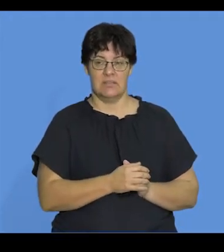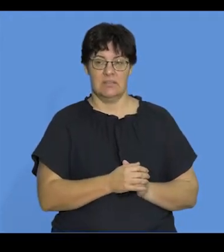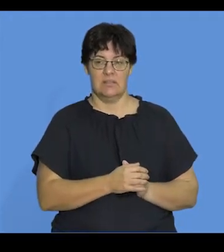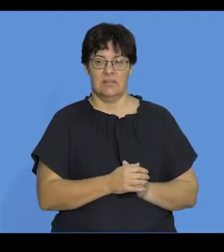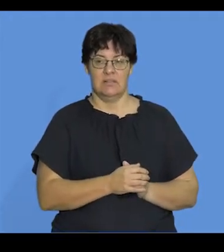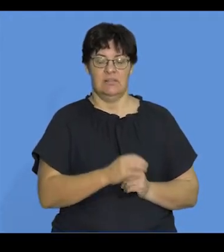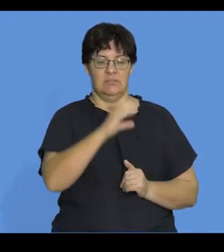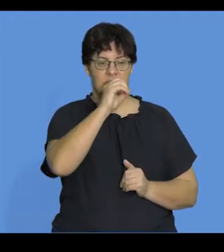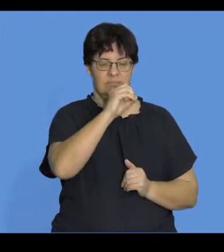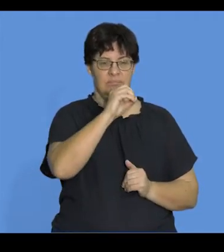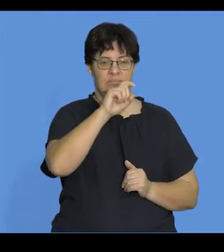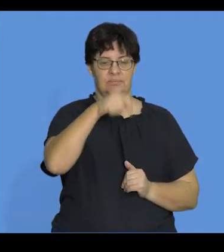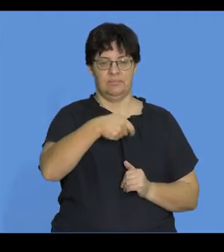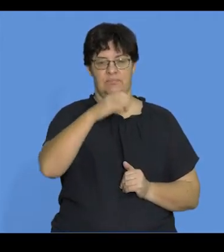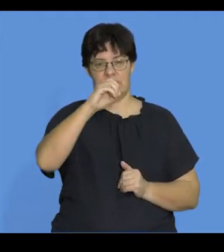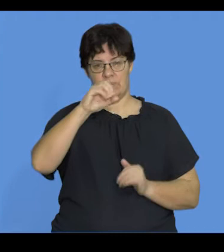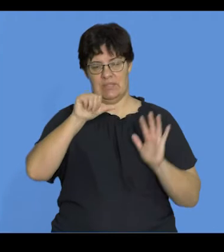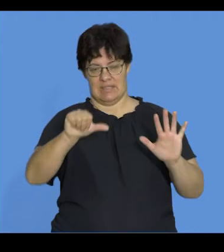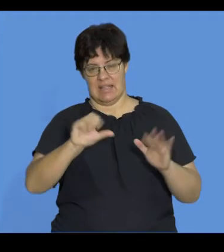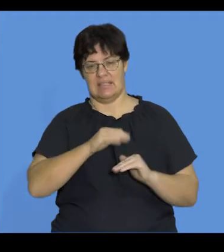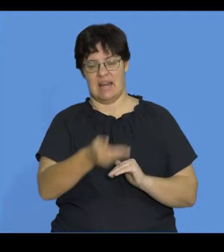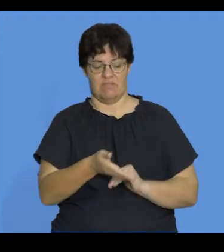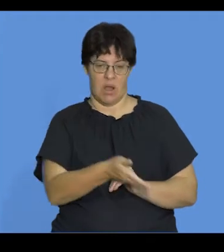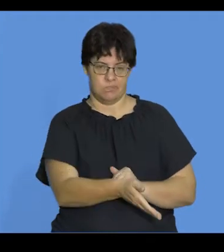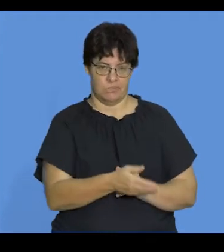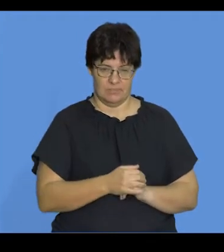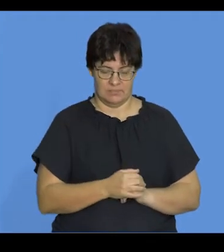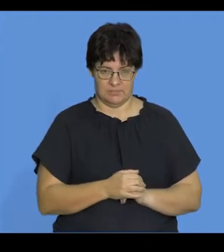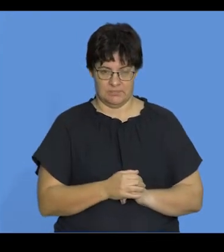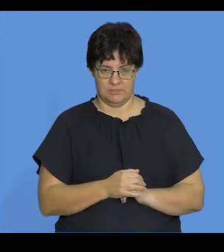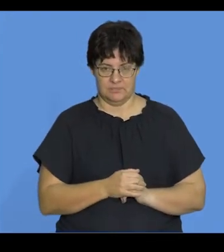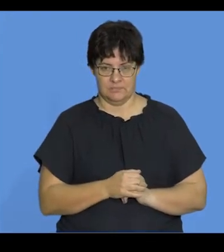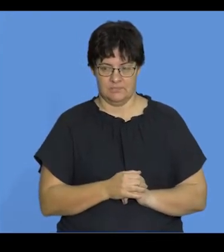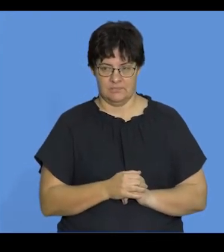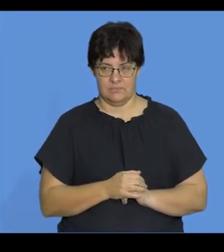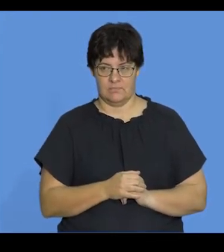unreacted? As a decimal fraction, 0.06, right? So only